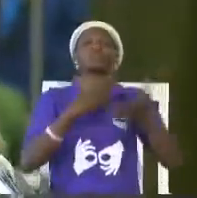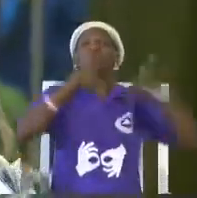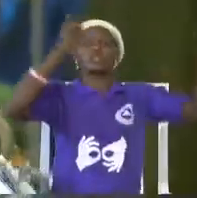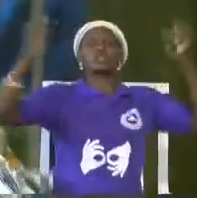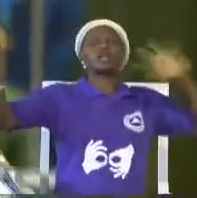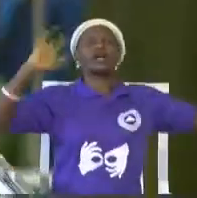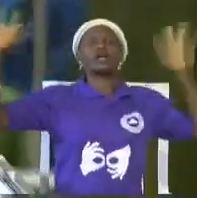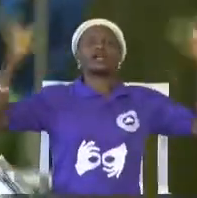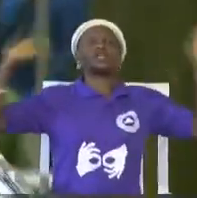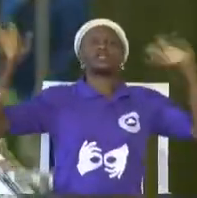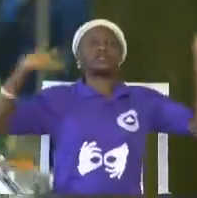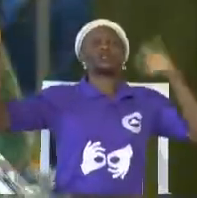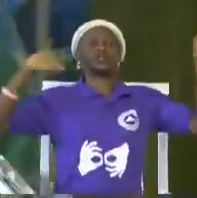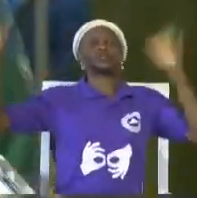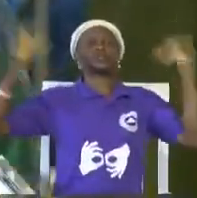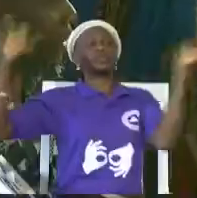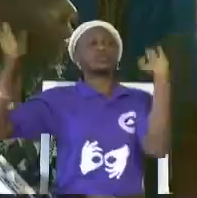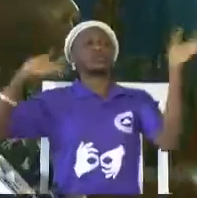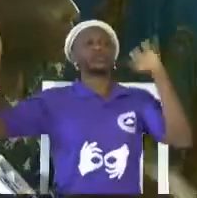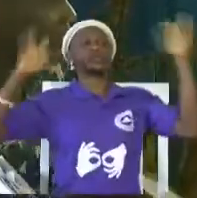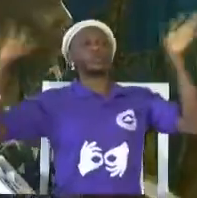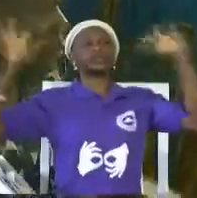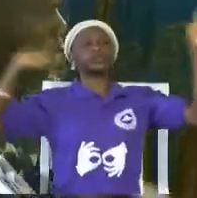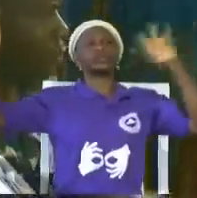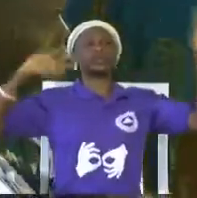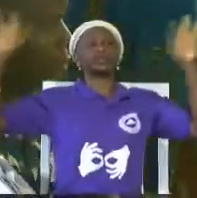shout hallelujah!